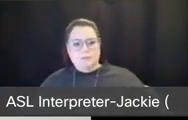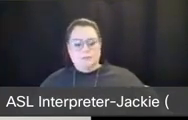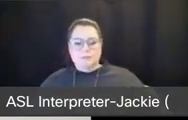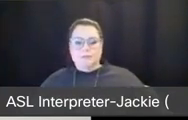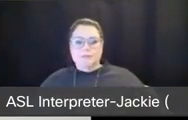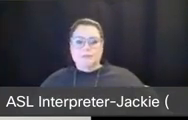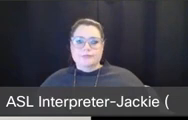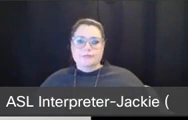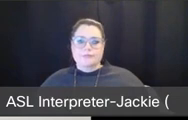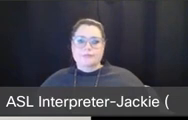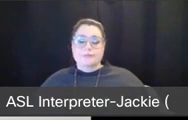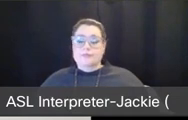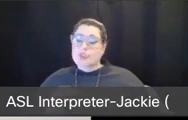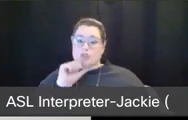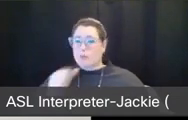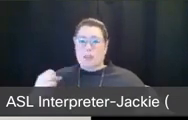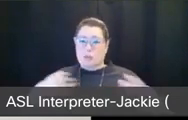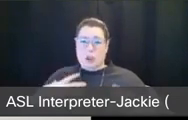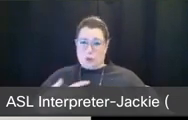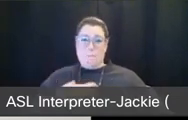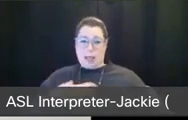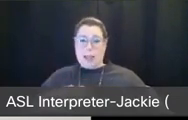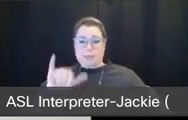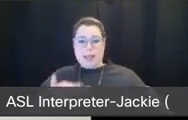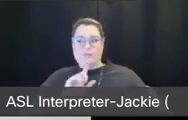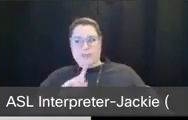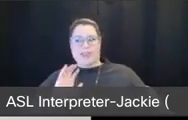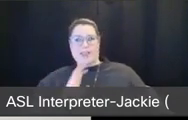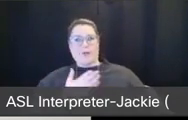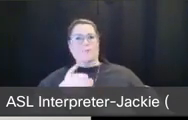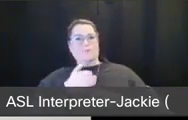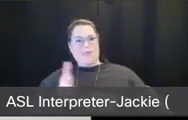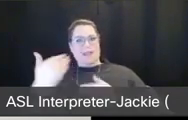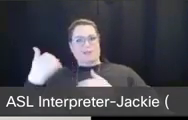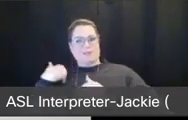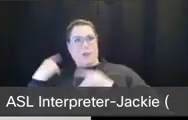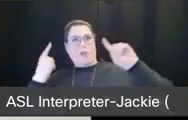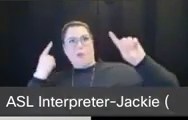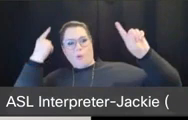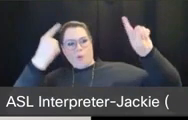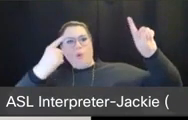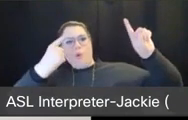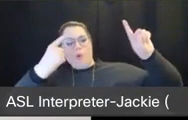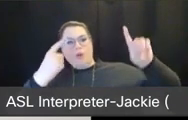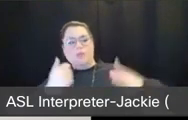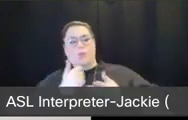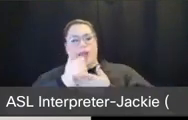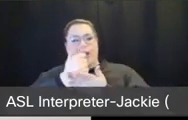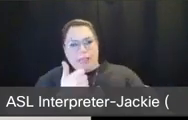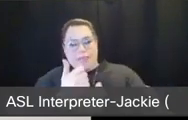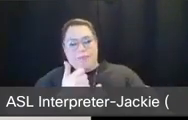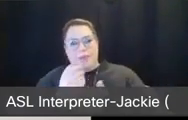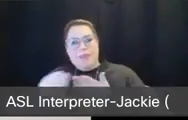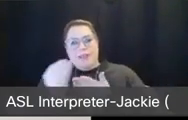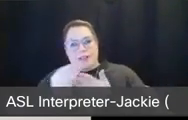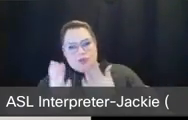Don't be afraid to complain to us. I mean, that is one of our main mission goals, is to help consumers and